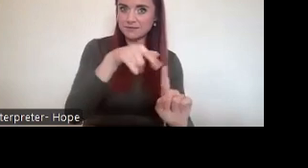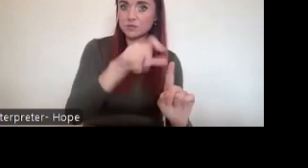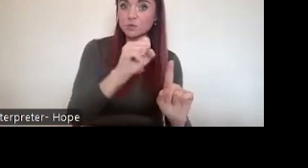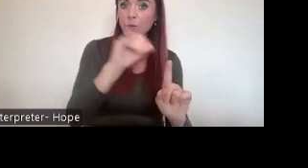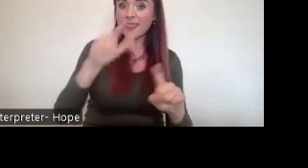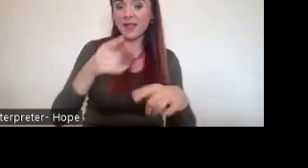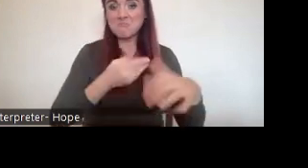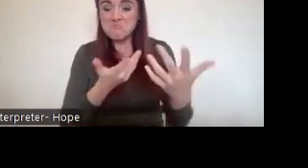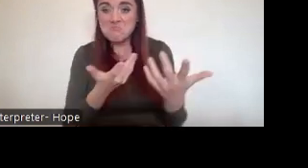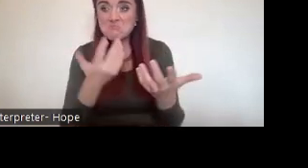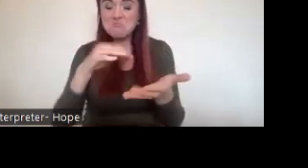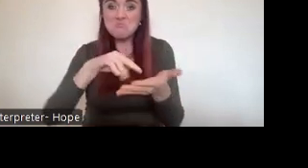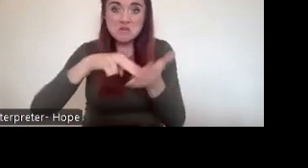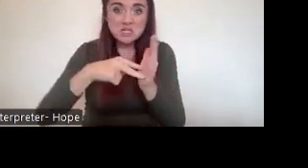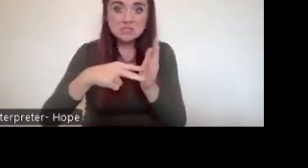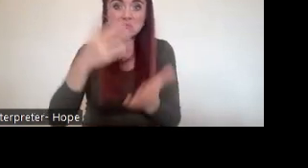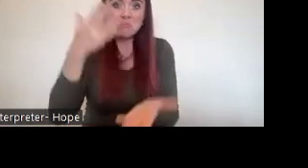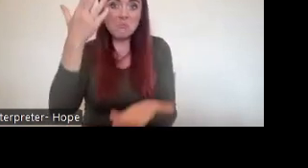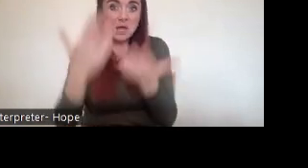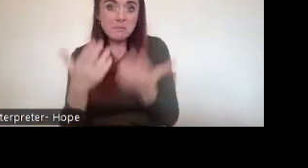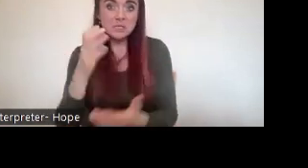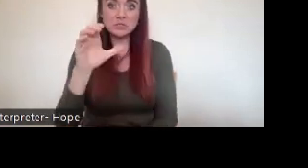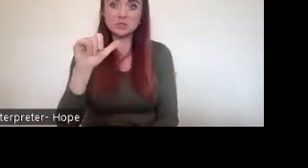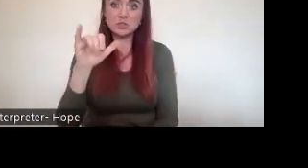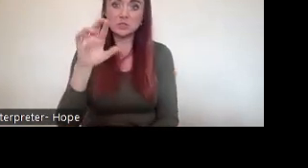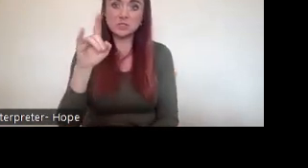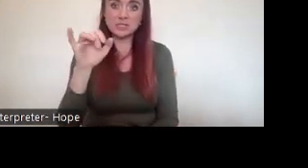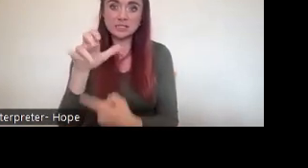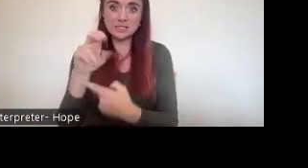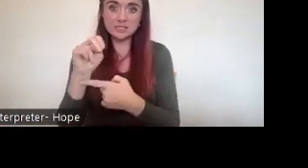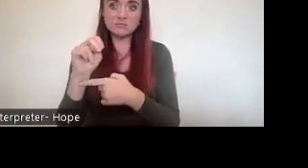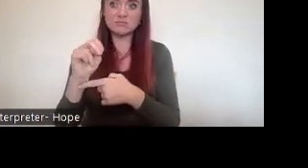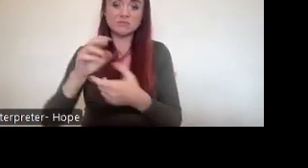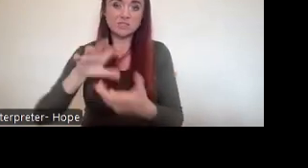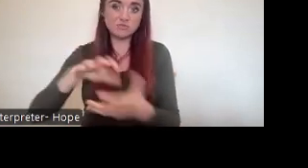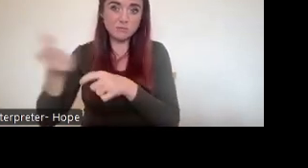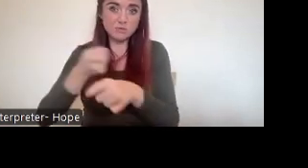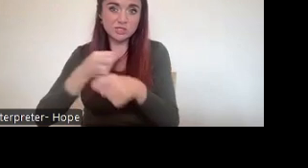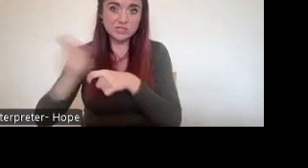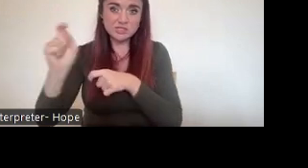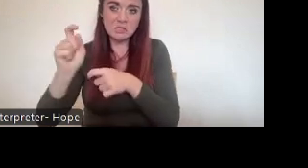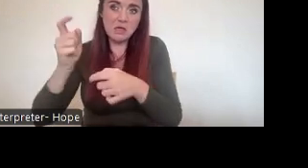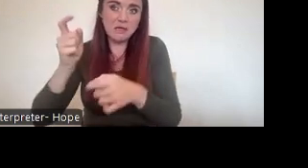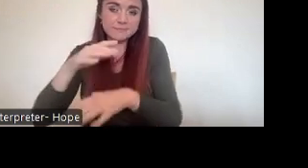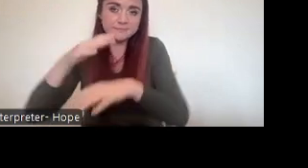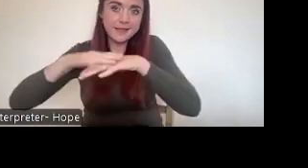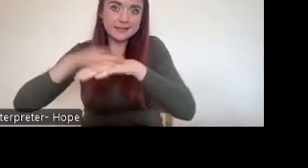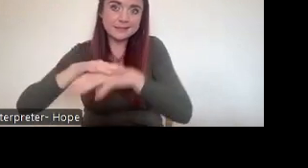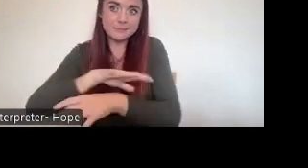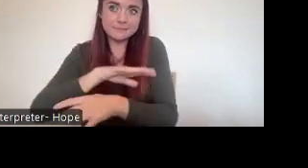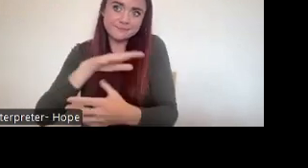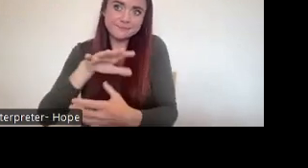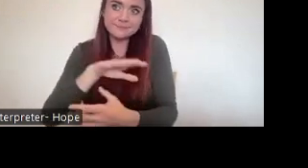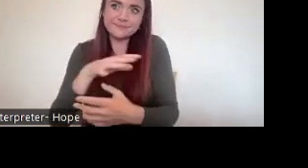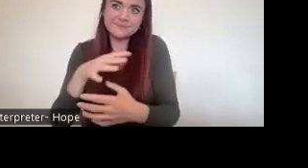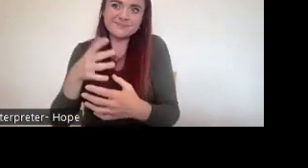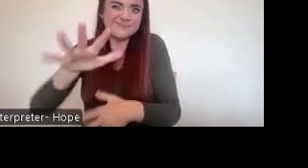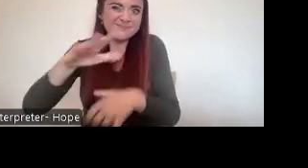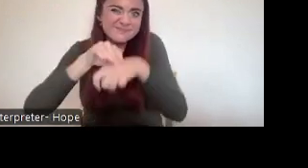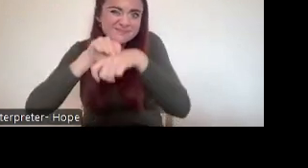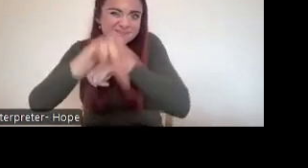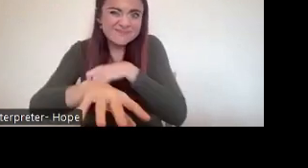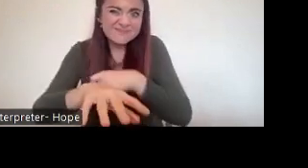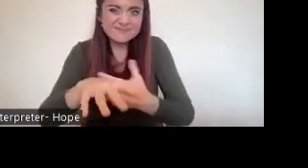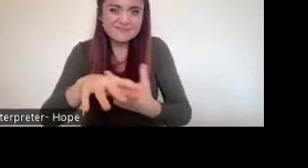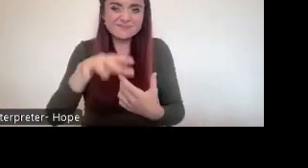at least the circadian disruption might be playing at least a partial role on